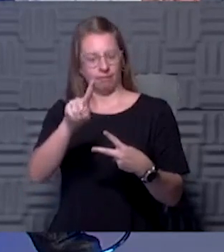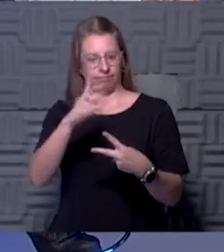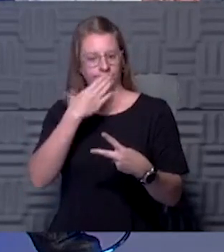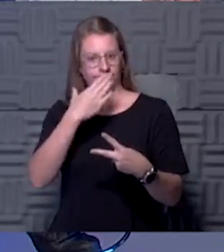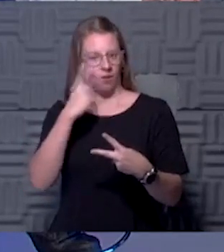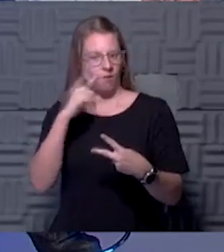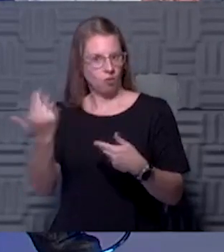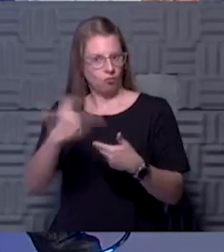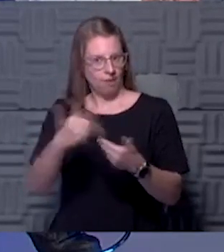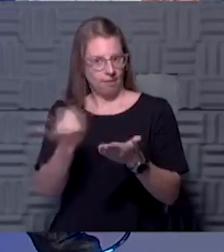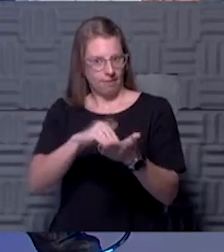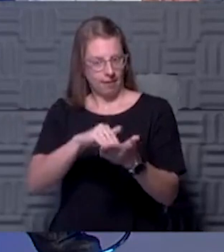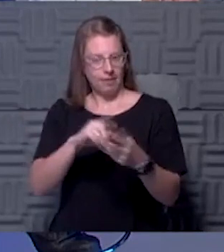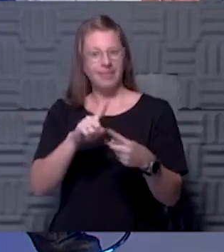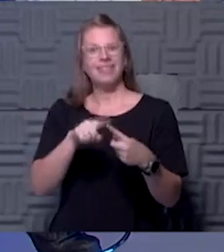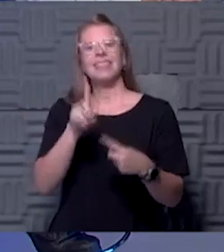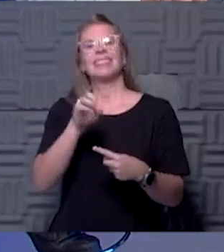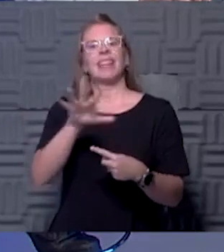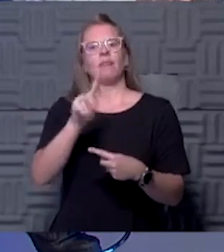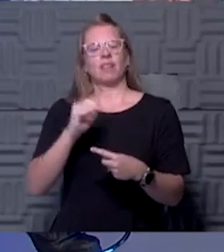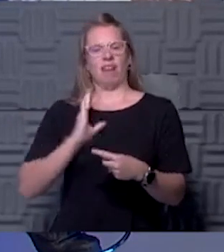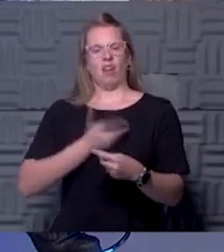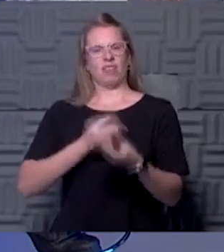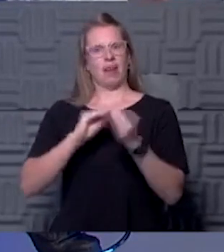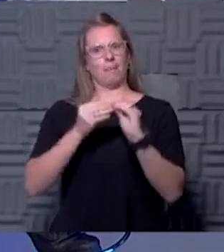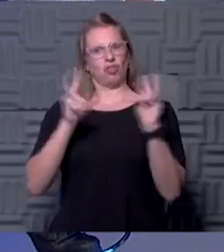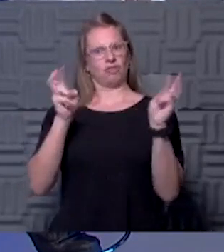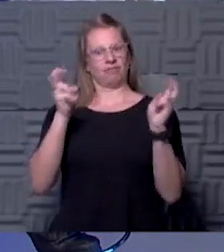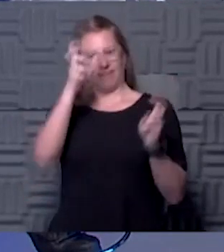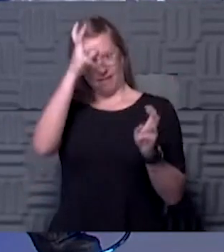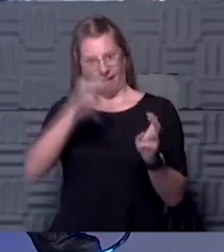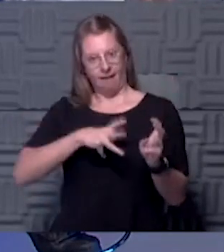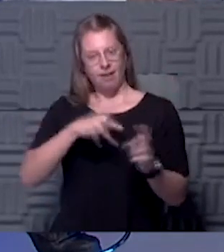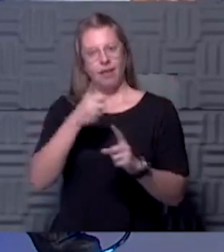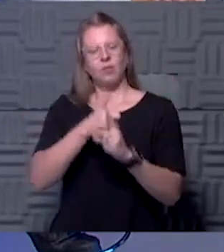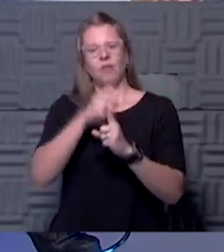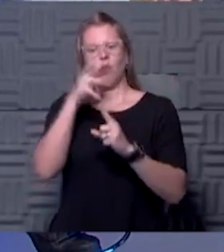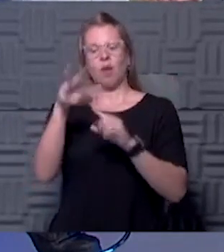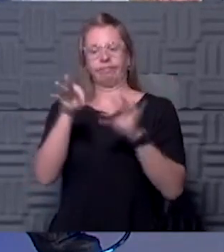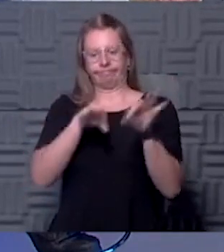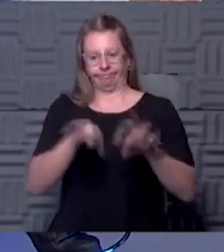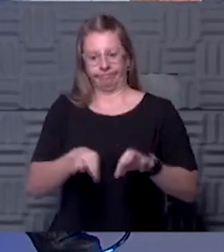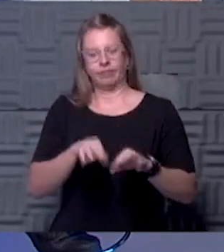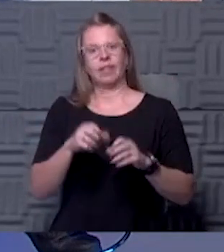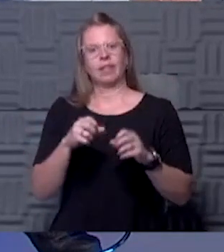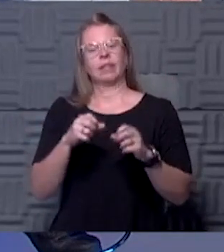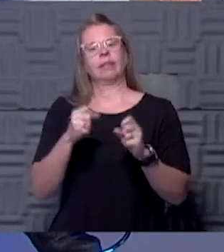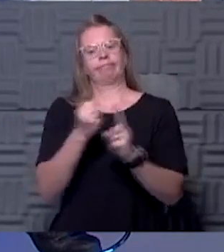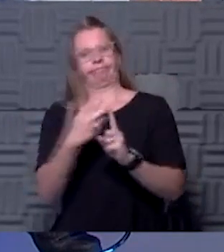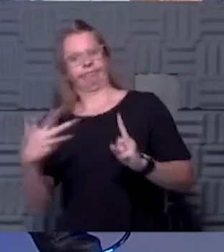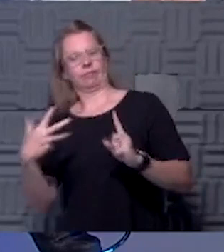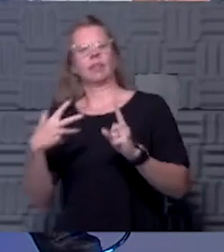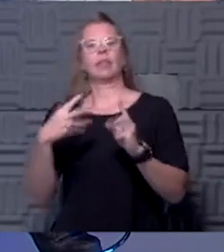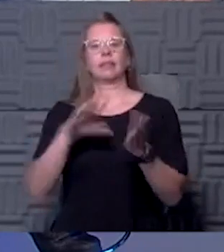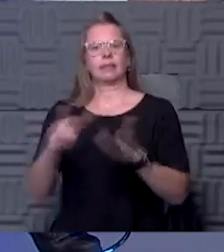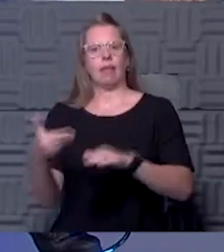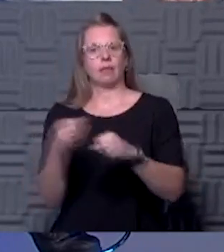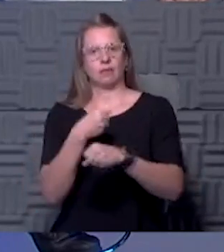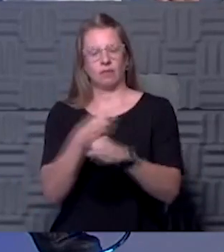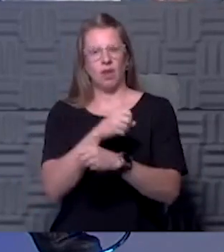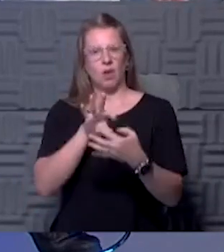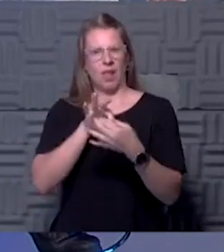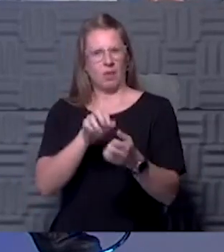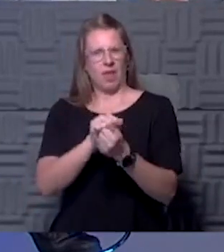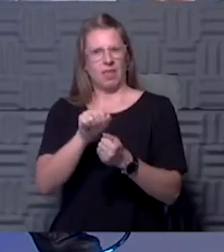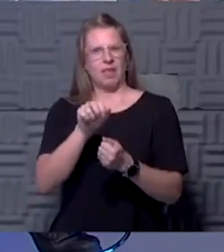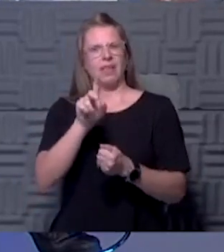on our program today. David is kind of our numbers guy, and he's going to help us go through some of the death statistics here at the University of Kansas Health System. That's